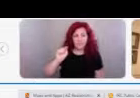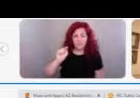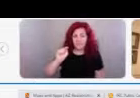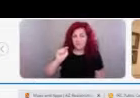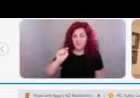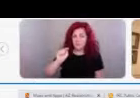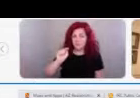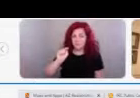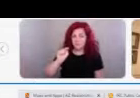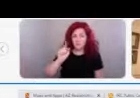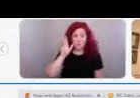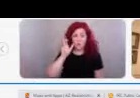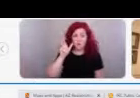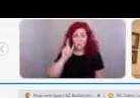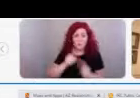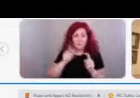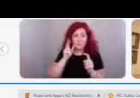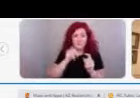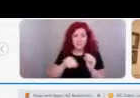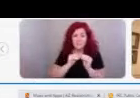we lost your audio